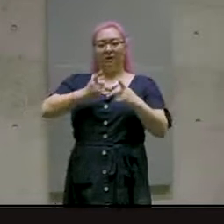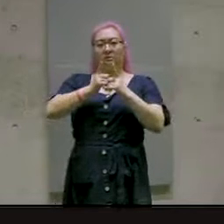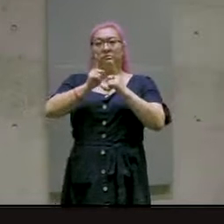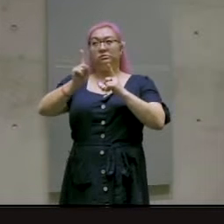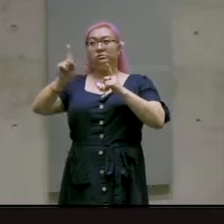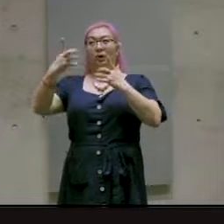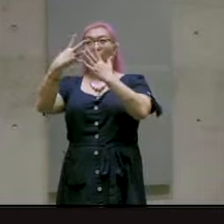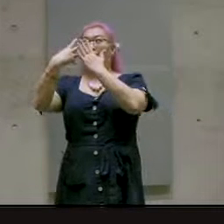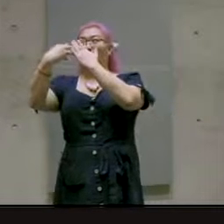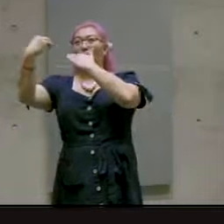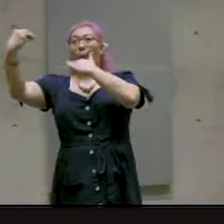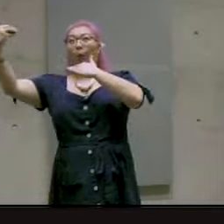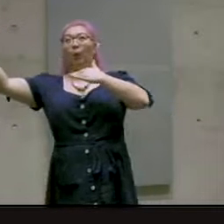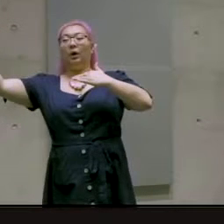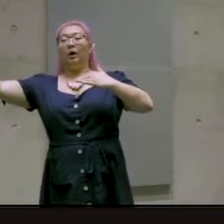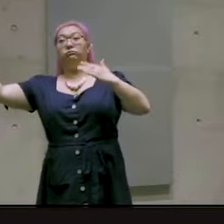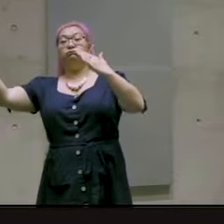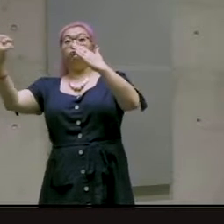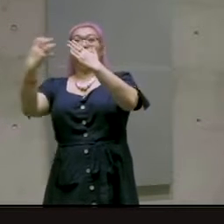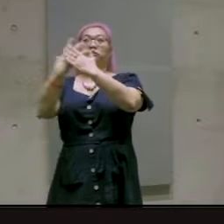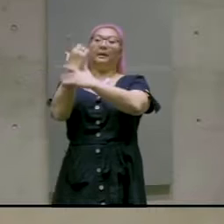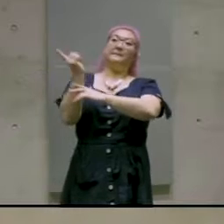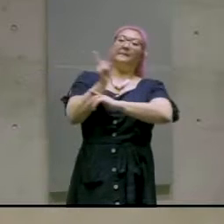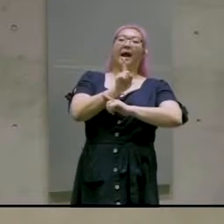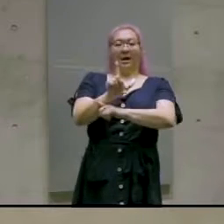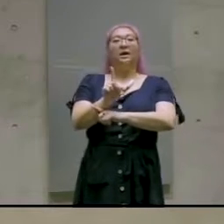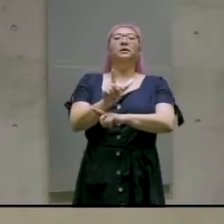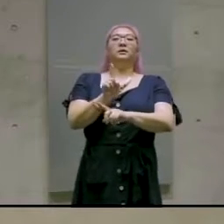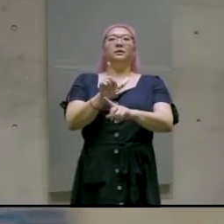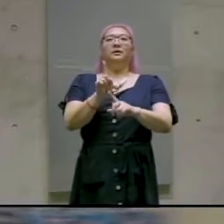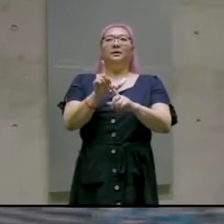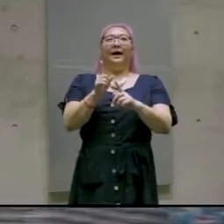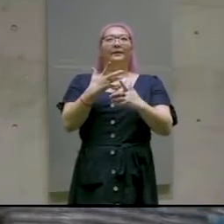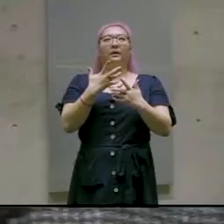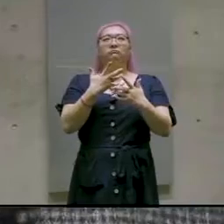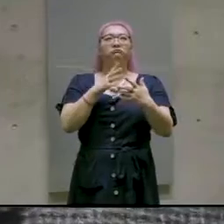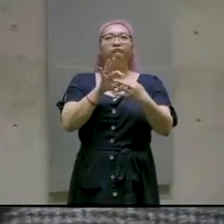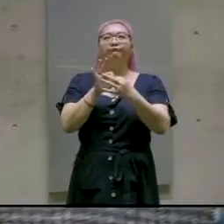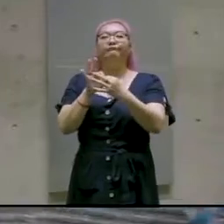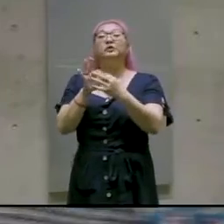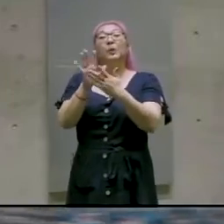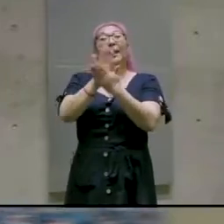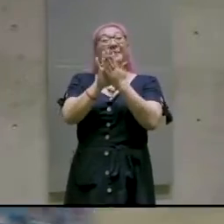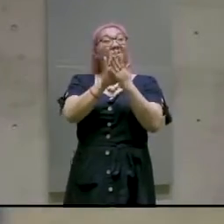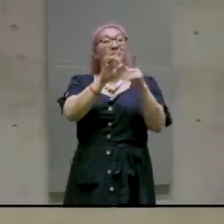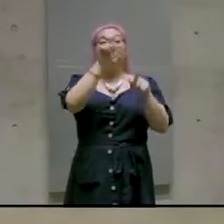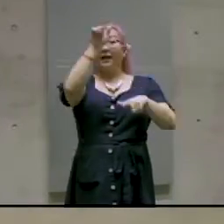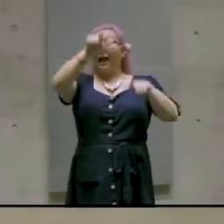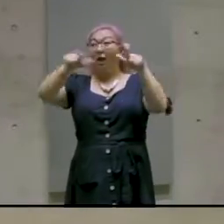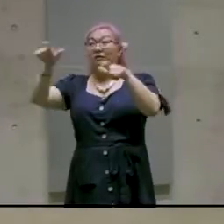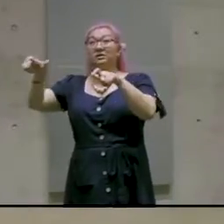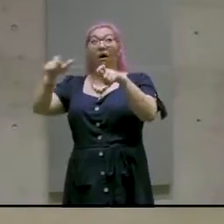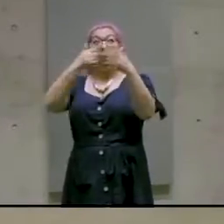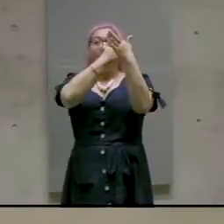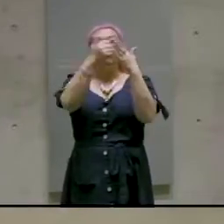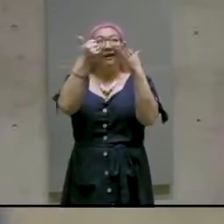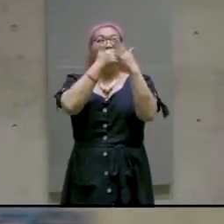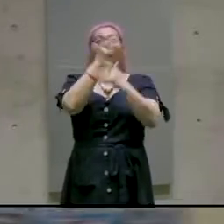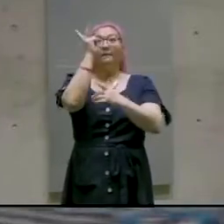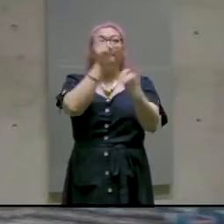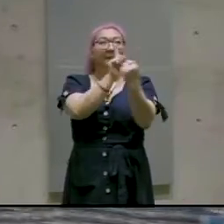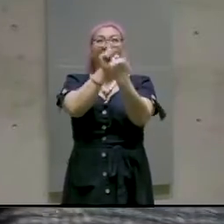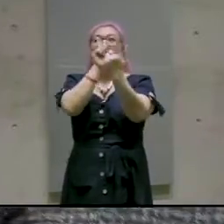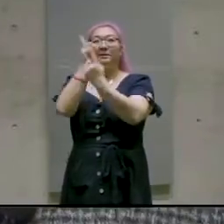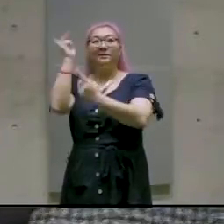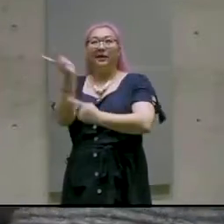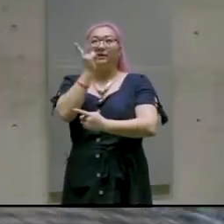of brief moments of warmth within that wider darkness. As such, there aren't many recurring characters, because the player is out kind of uncovering new story